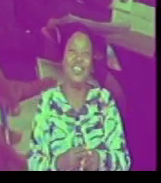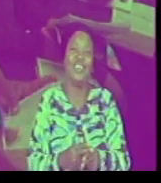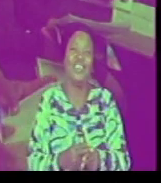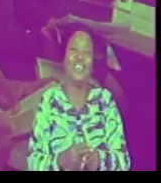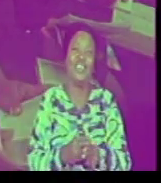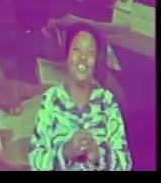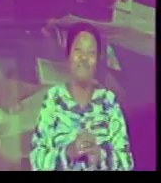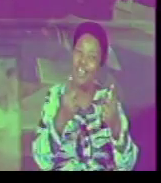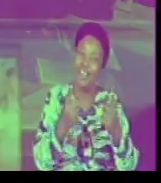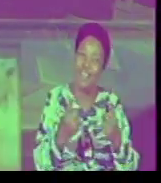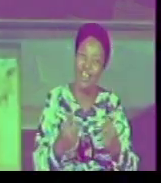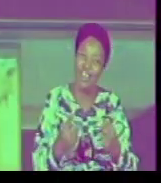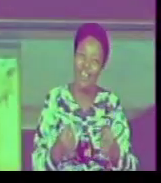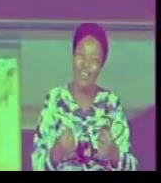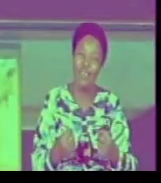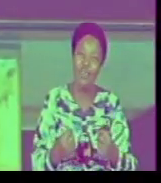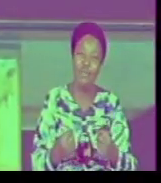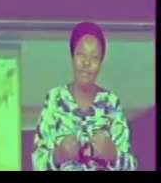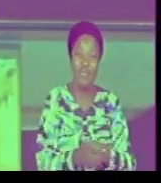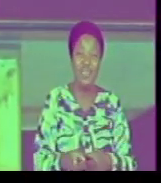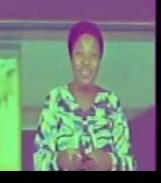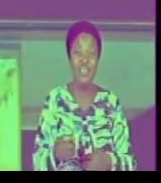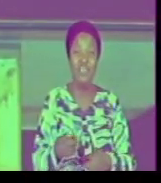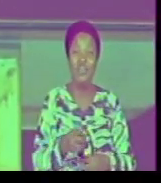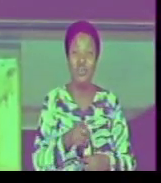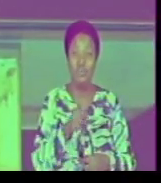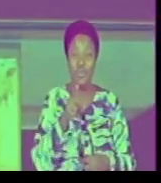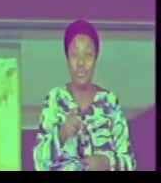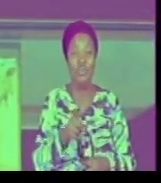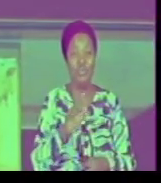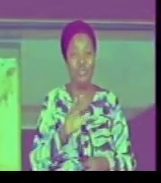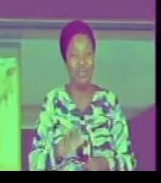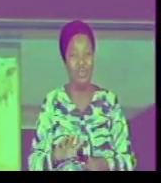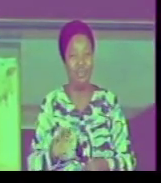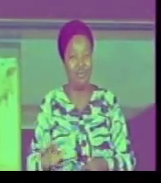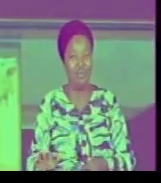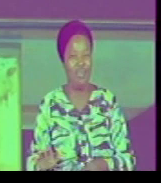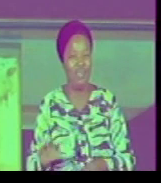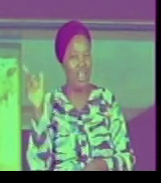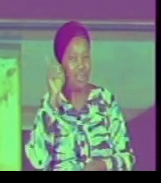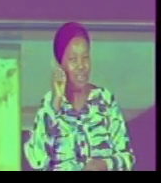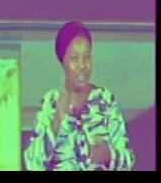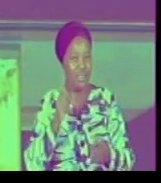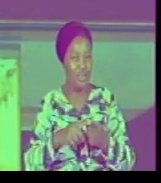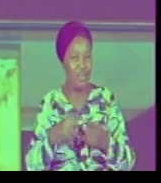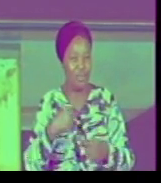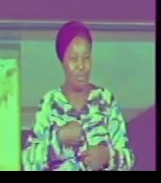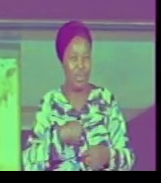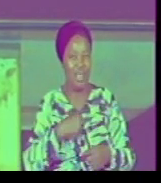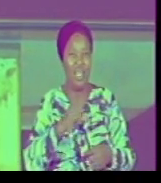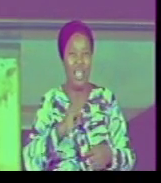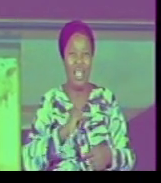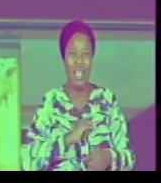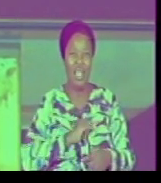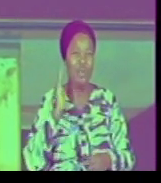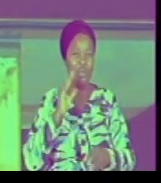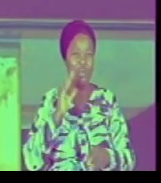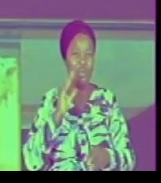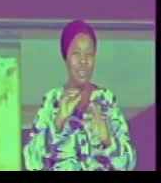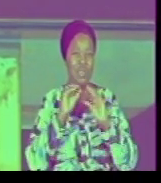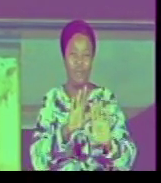Come, ye children, hearken unto me. I will teach you the fear of the Lord. What man is